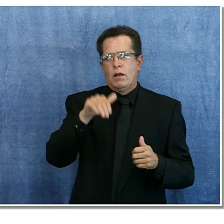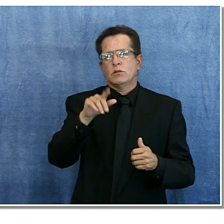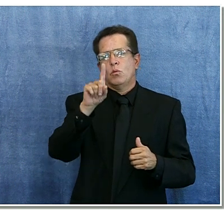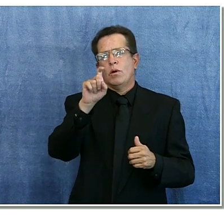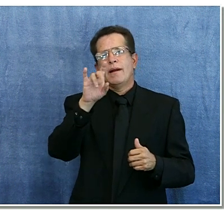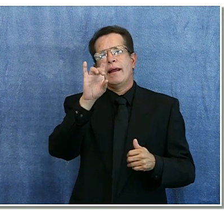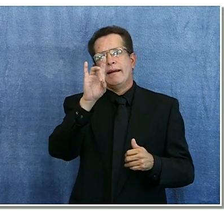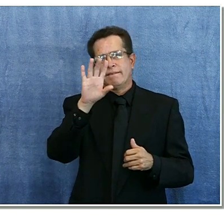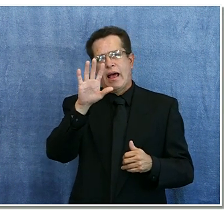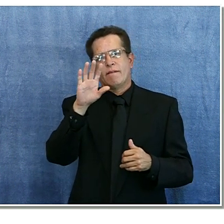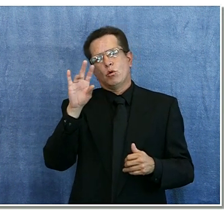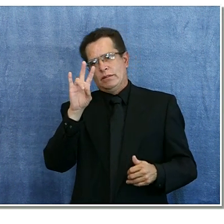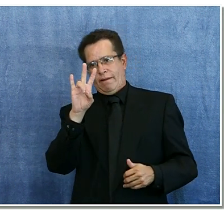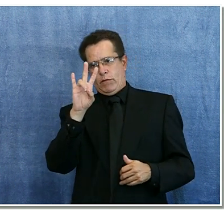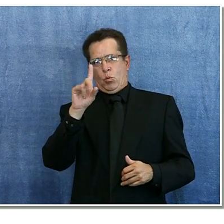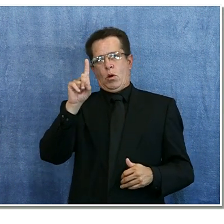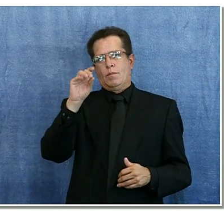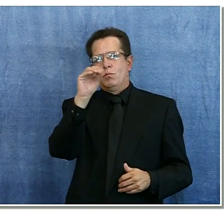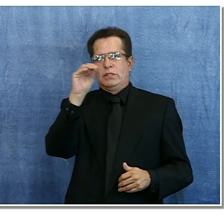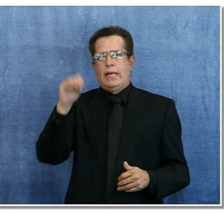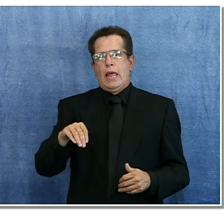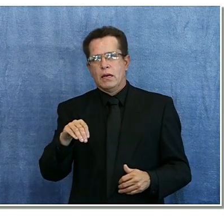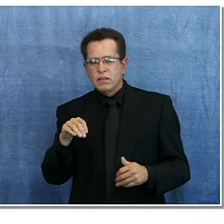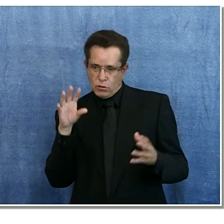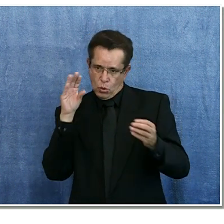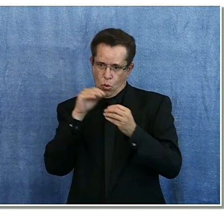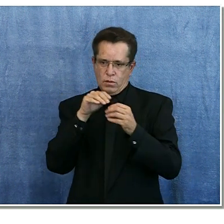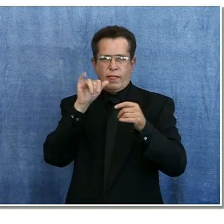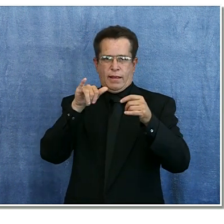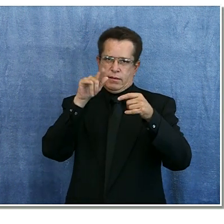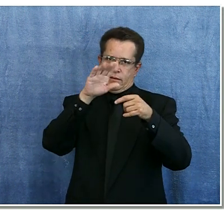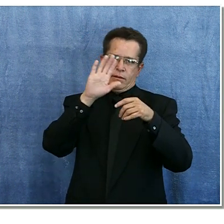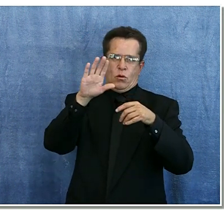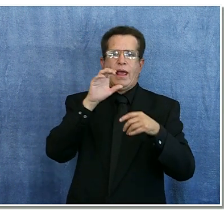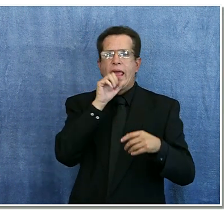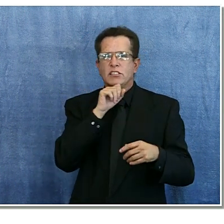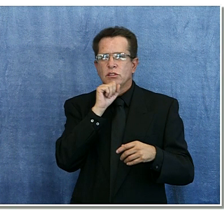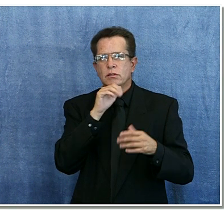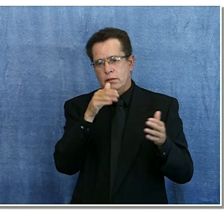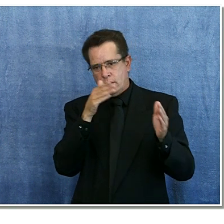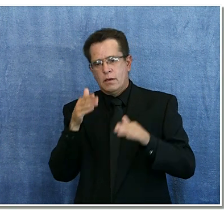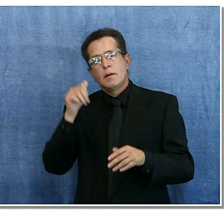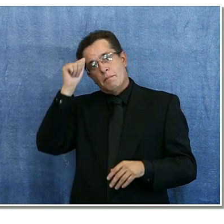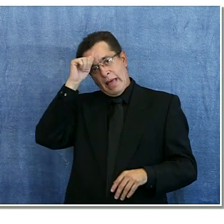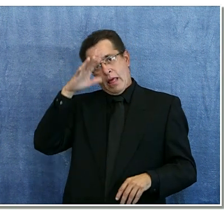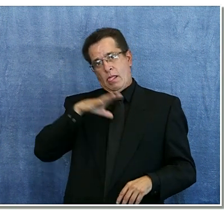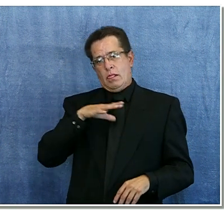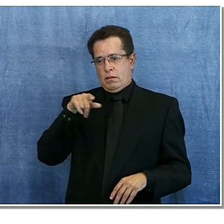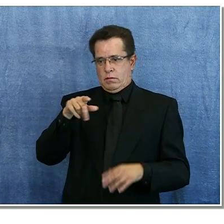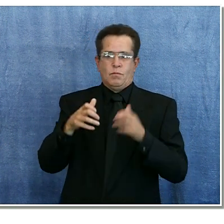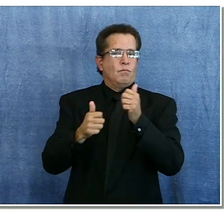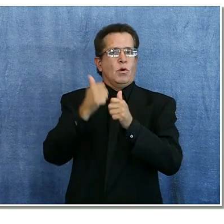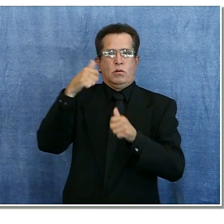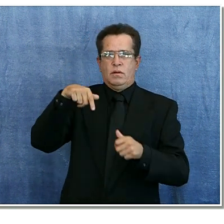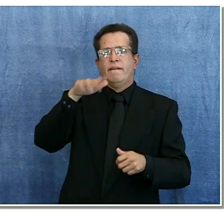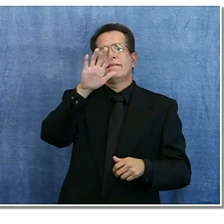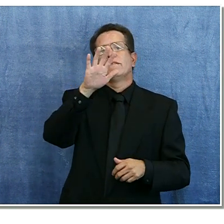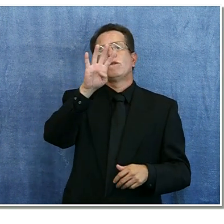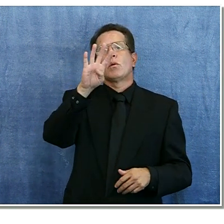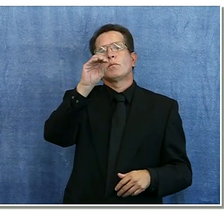or 71% of this total. Males represent the majority at 54%,